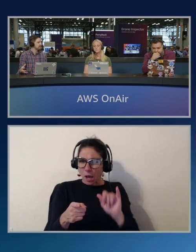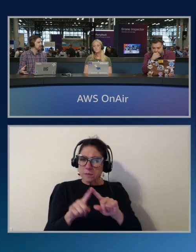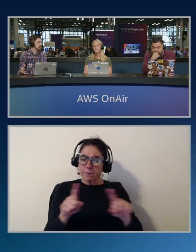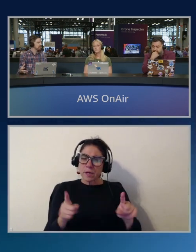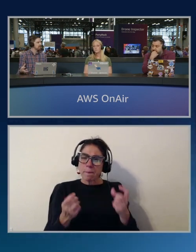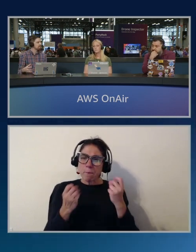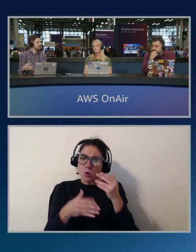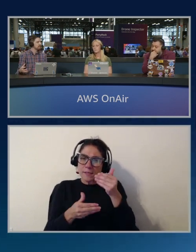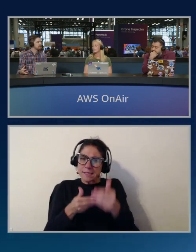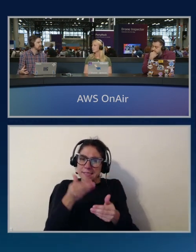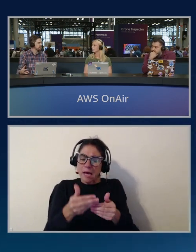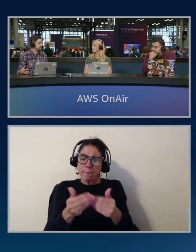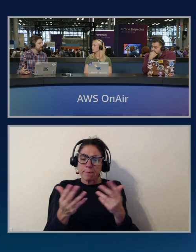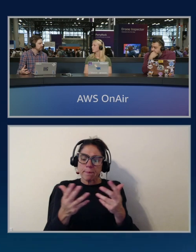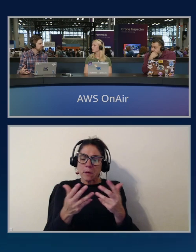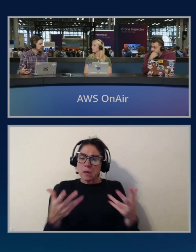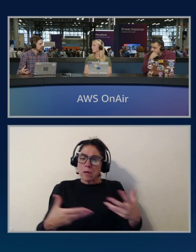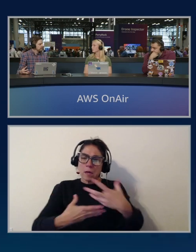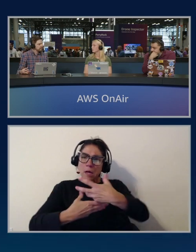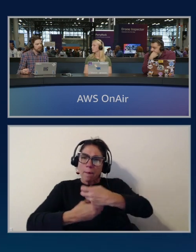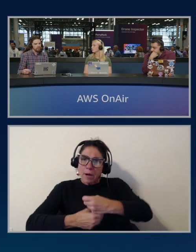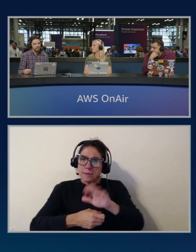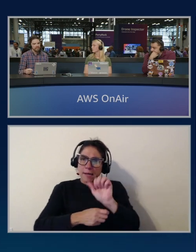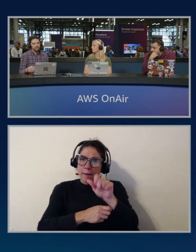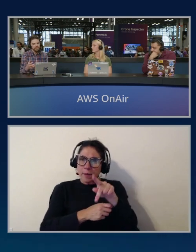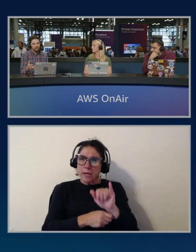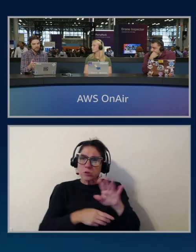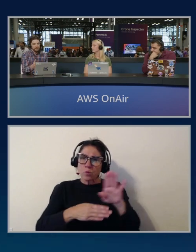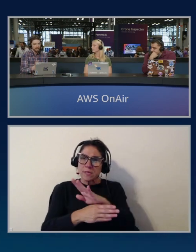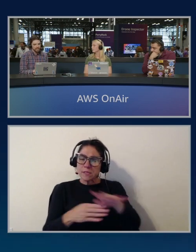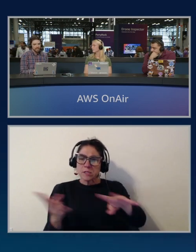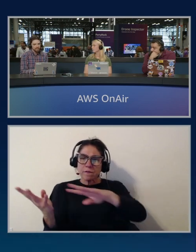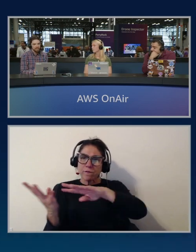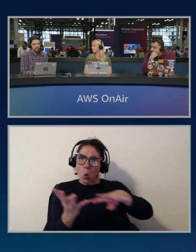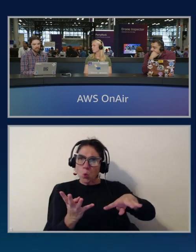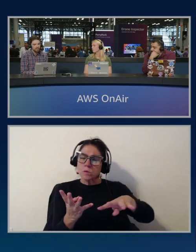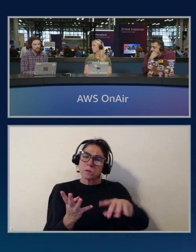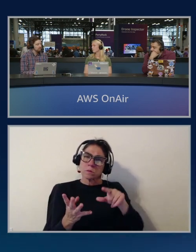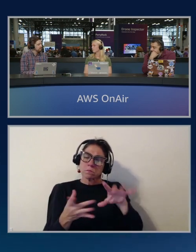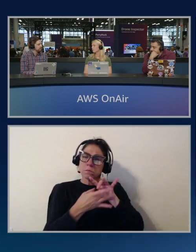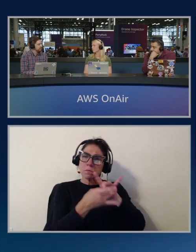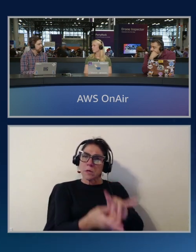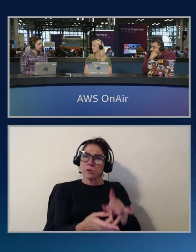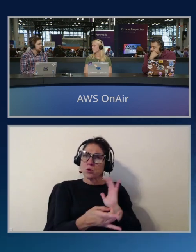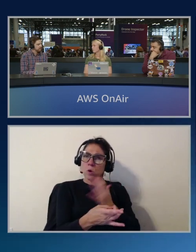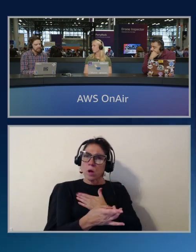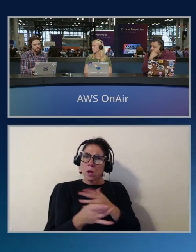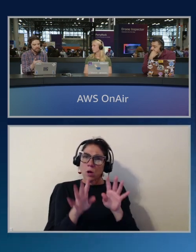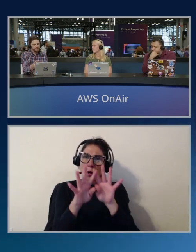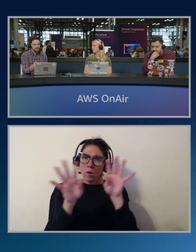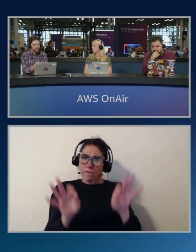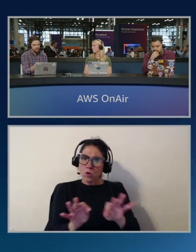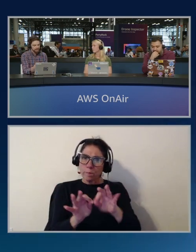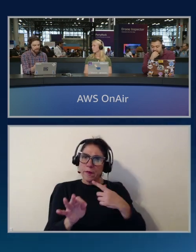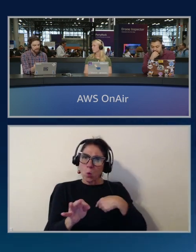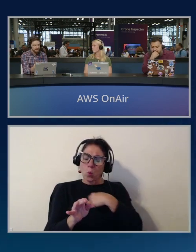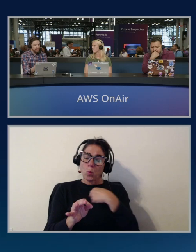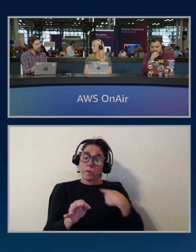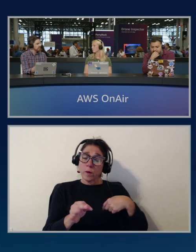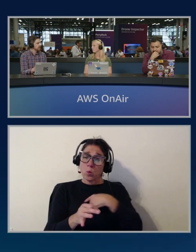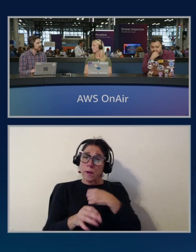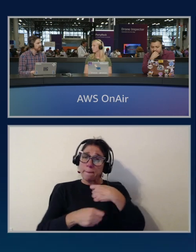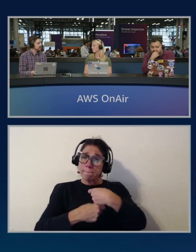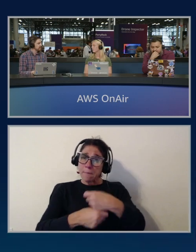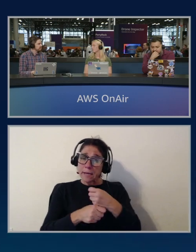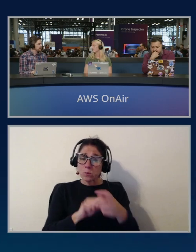composite APIs or business logic flows. So in this flow that's connected to our form that we generated, this is going to save that record, and